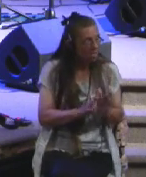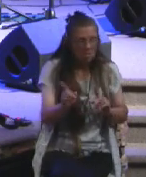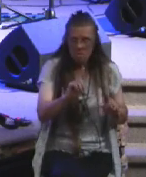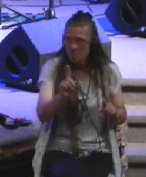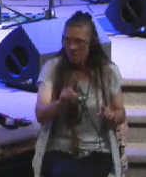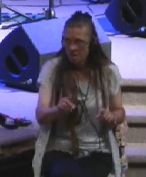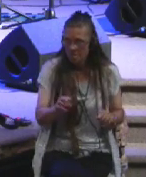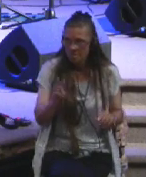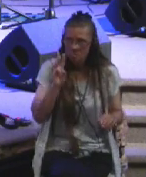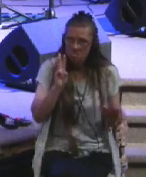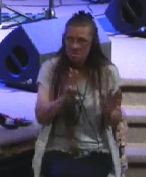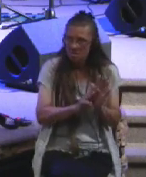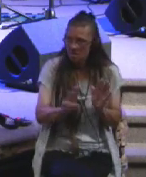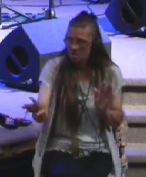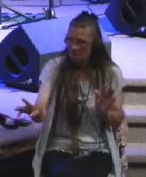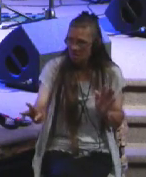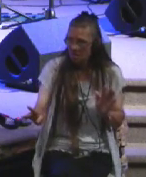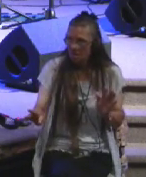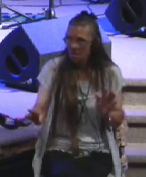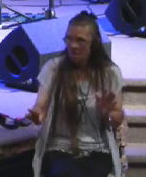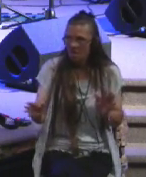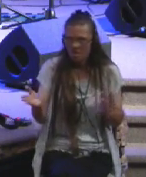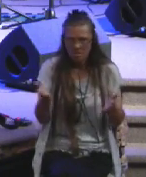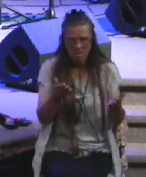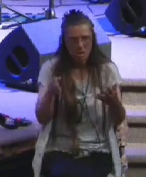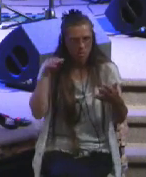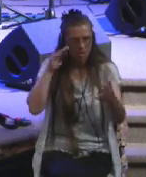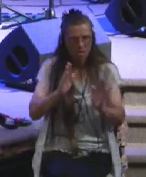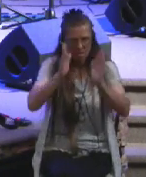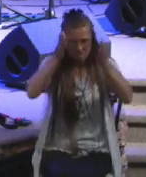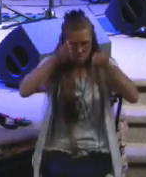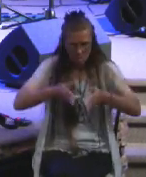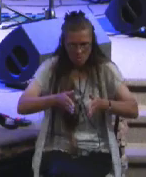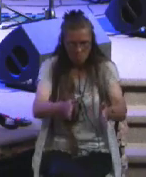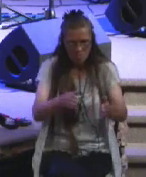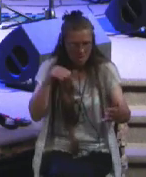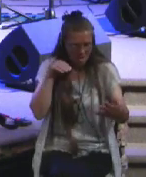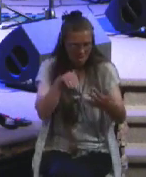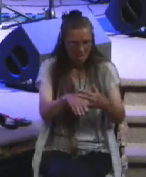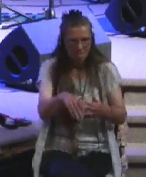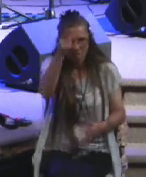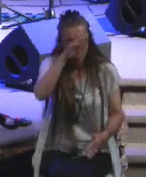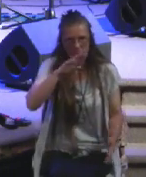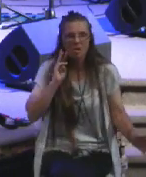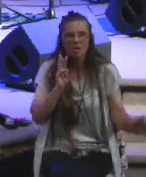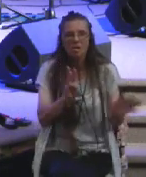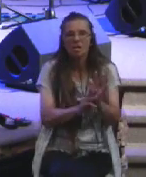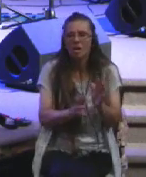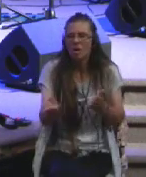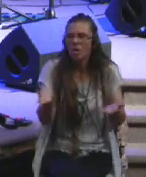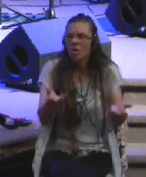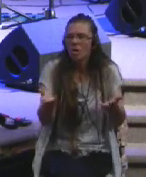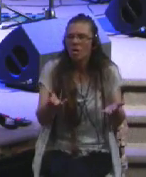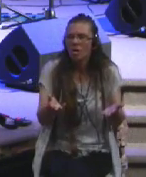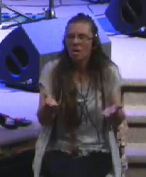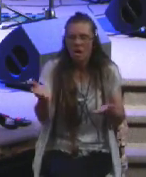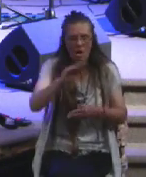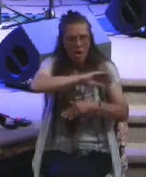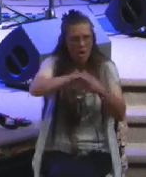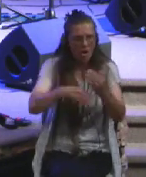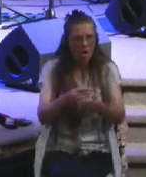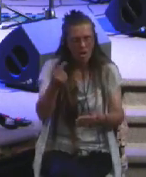out of God's will, there's always an on ramp right back into it. And God has a habit of working, what does the Bible say? All